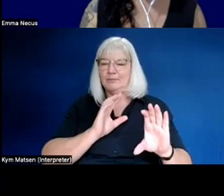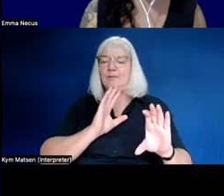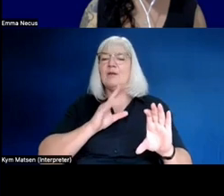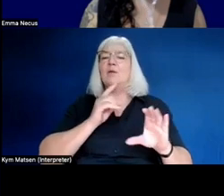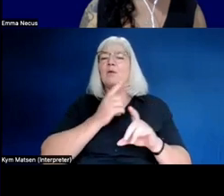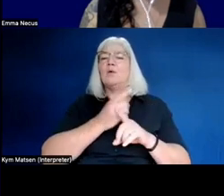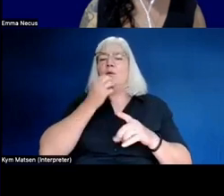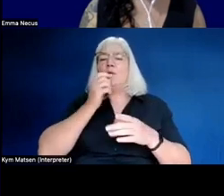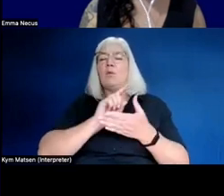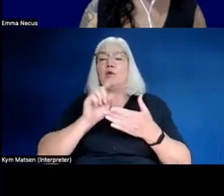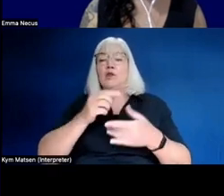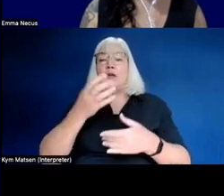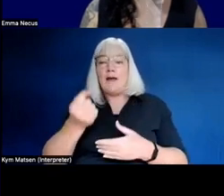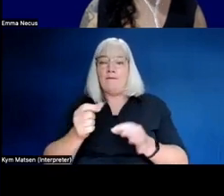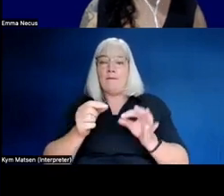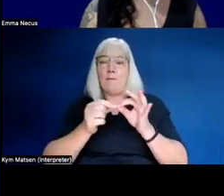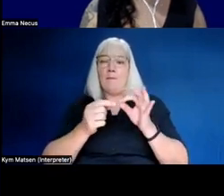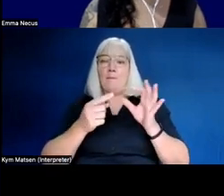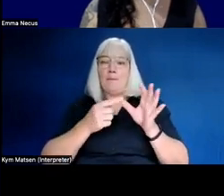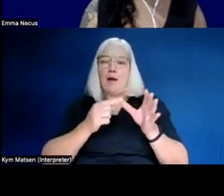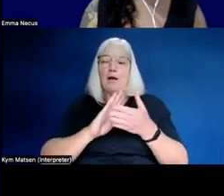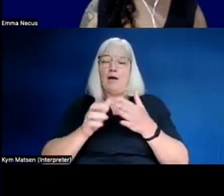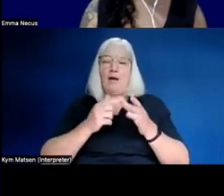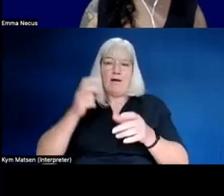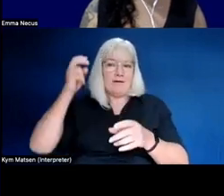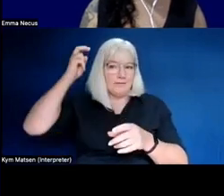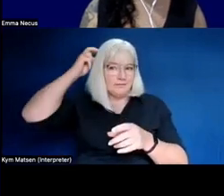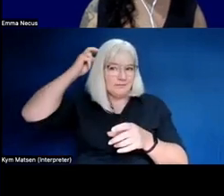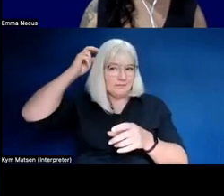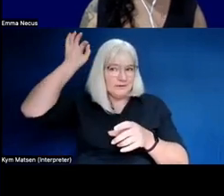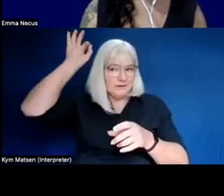it, which you wouldn't know by looking at this letter.